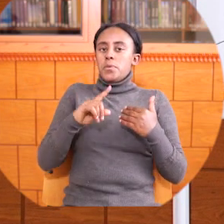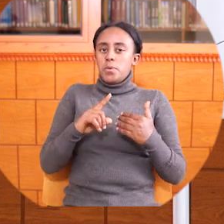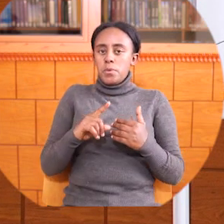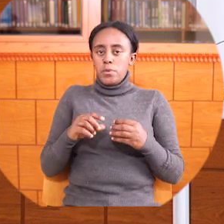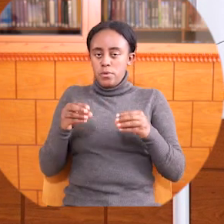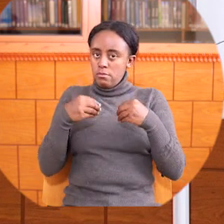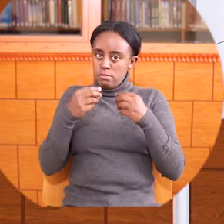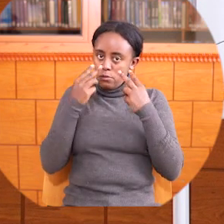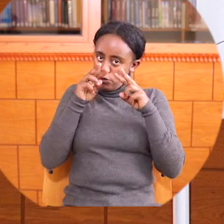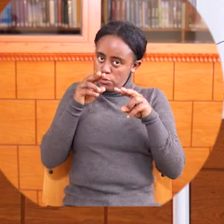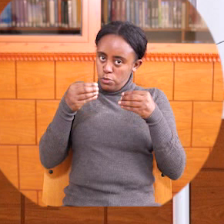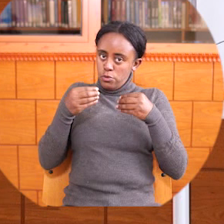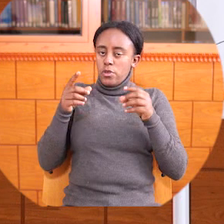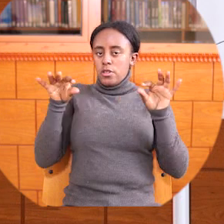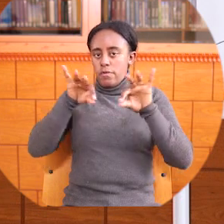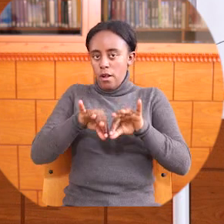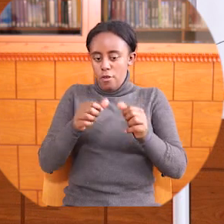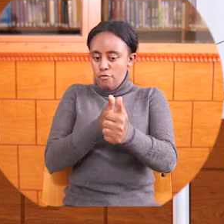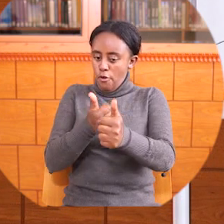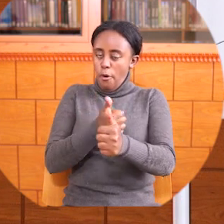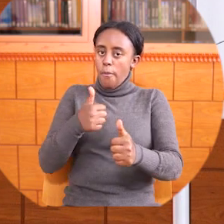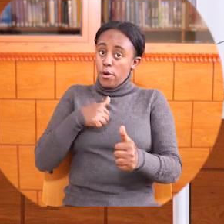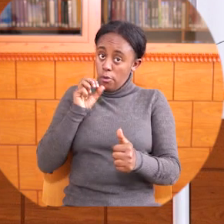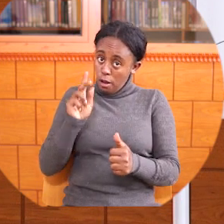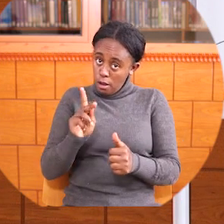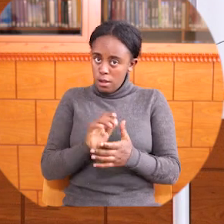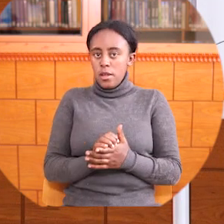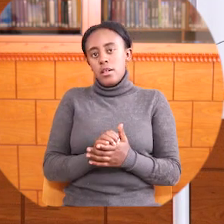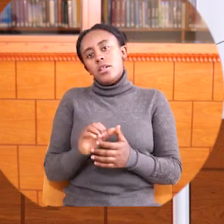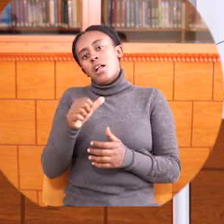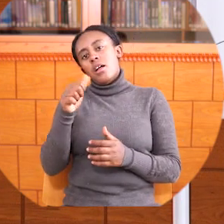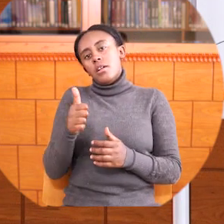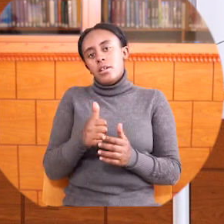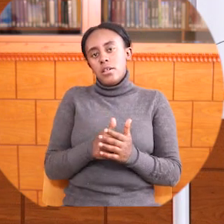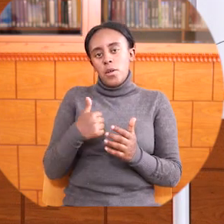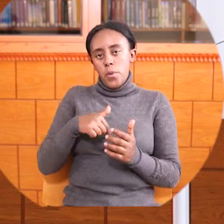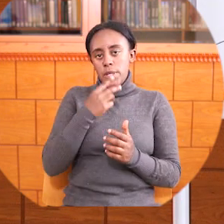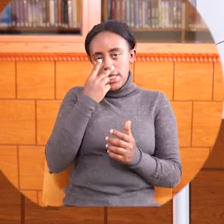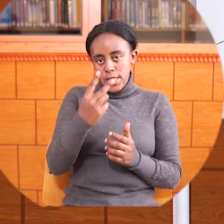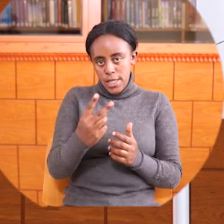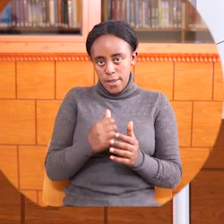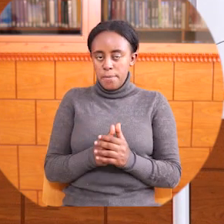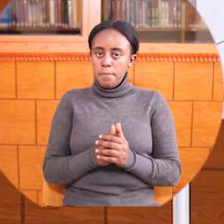give me attention and follow me. Okay, another one is we see